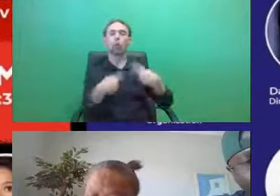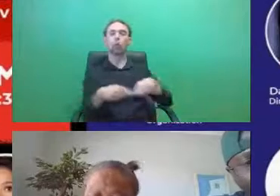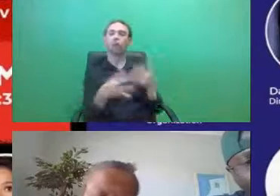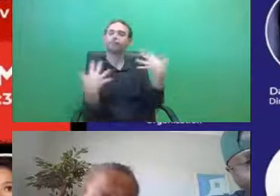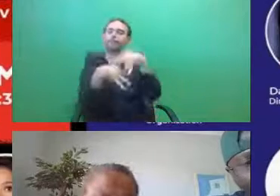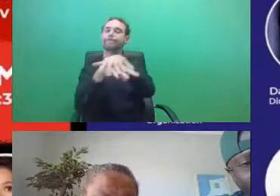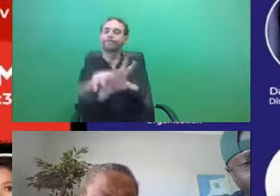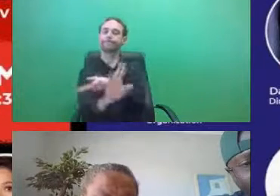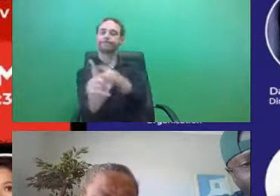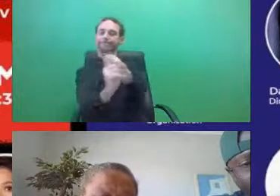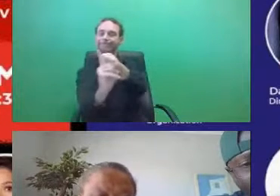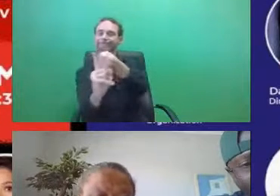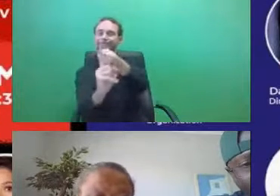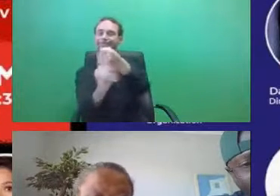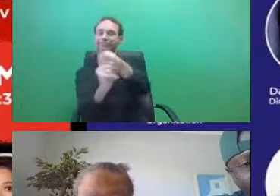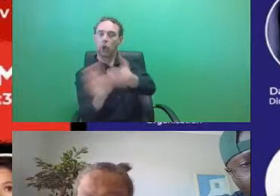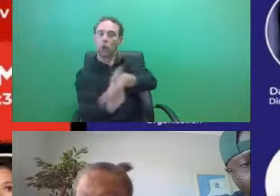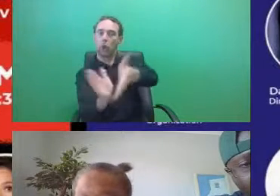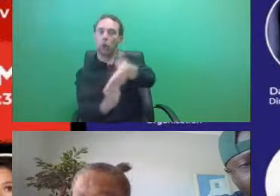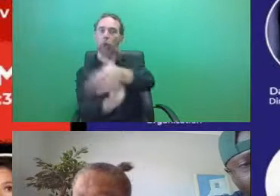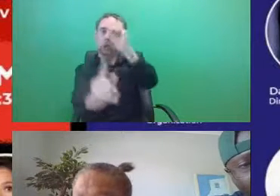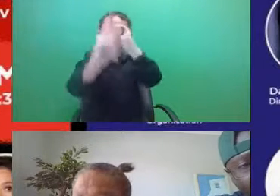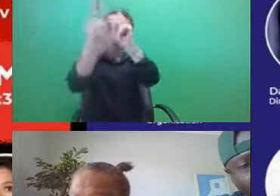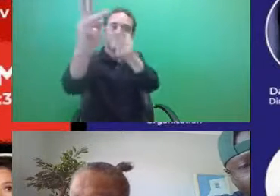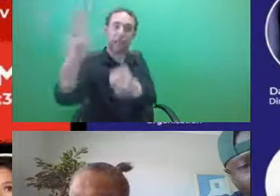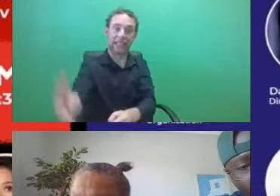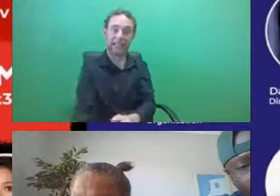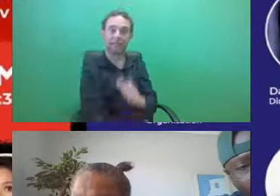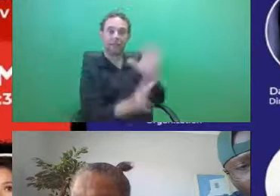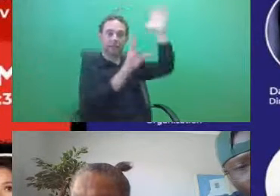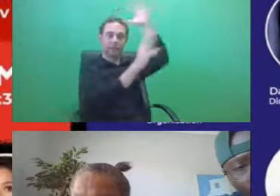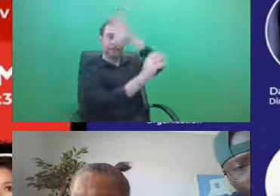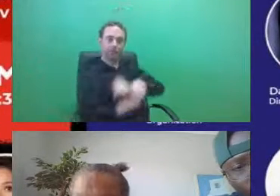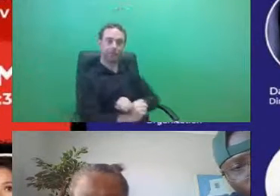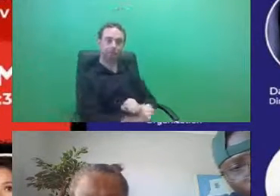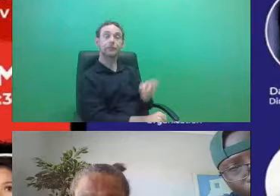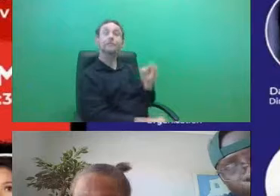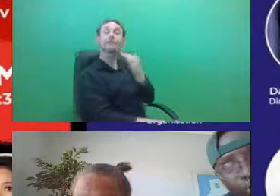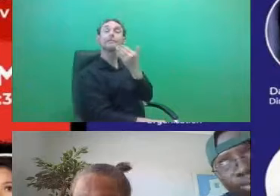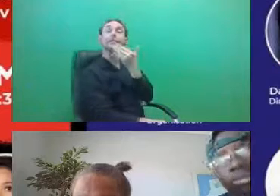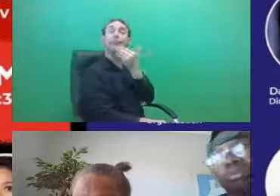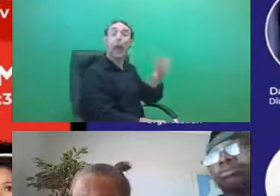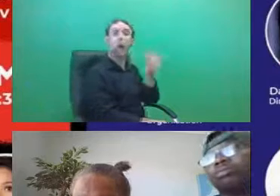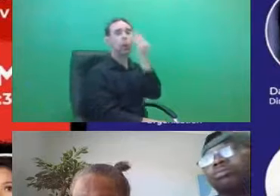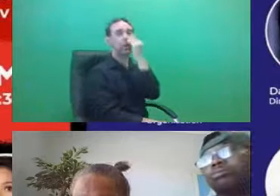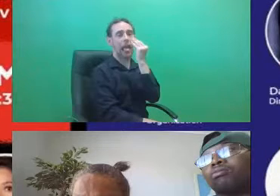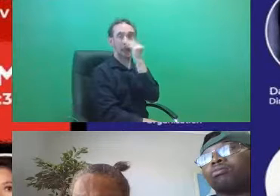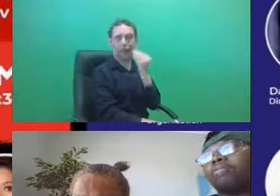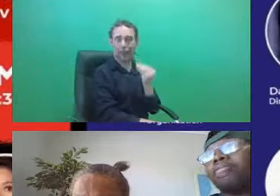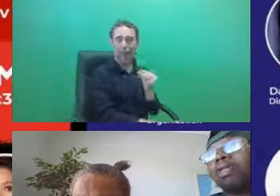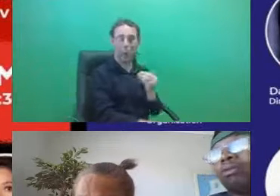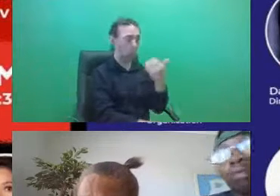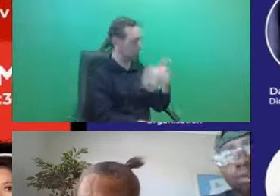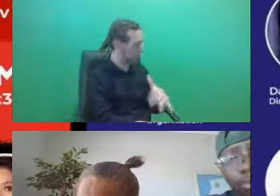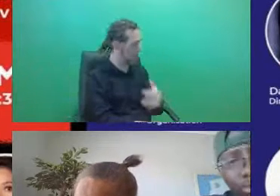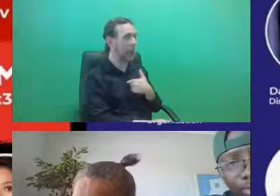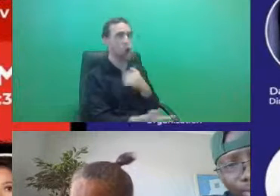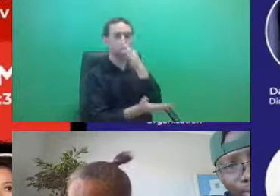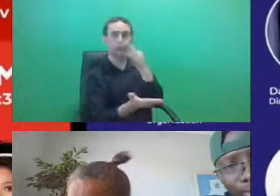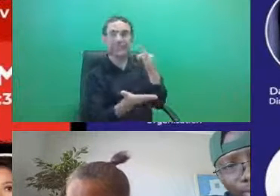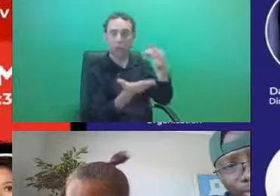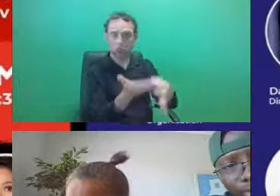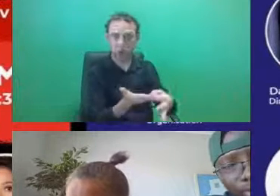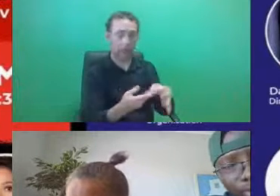Thank you so much, Dale. And it's also great to hear about the recommendations and also